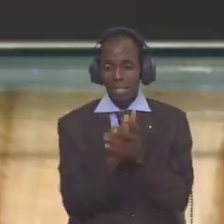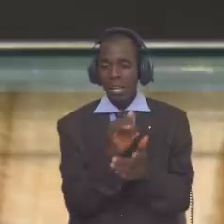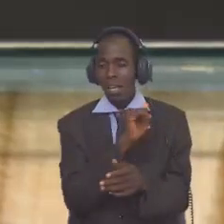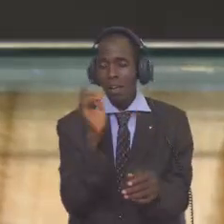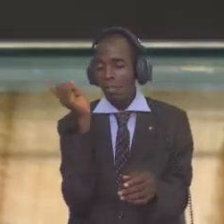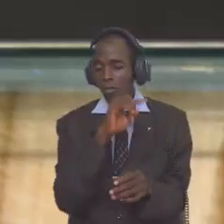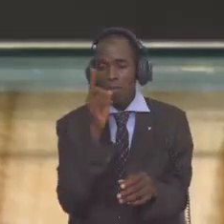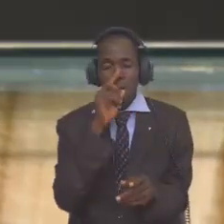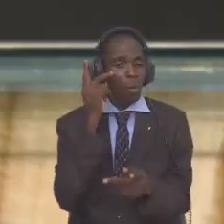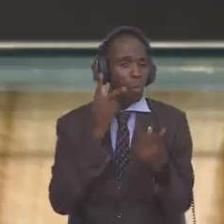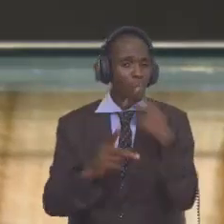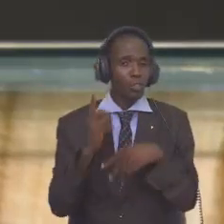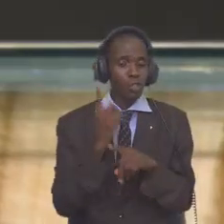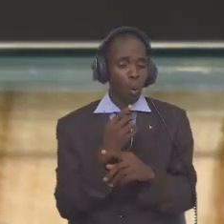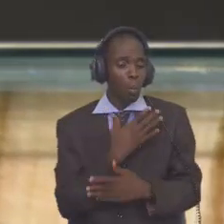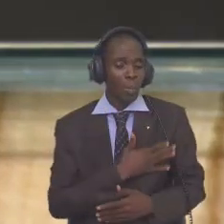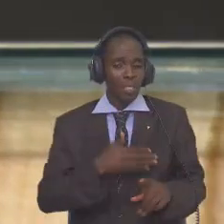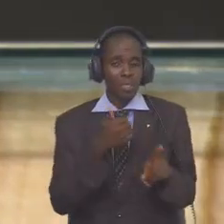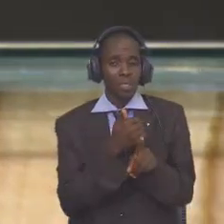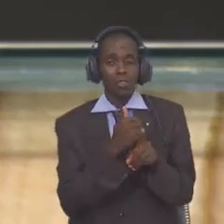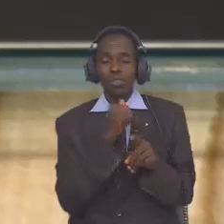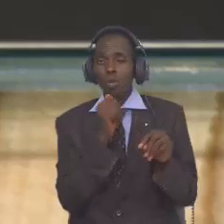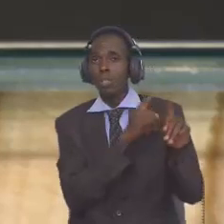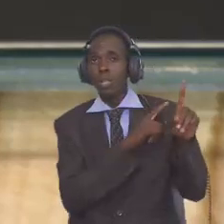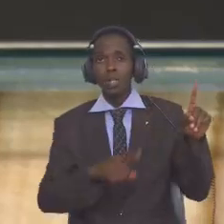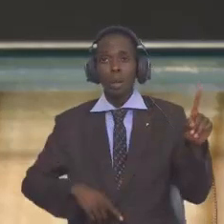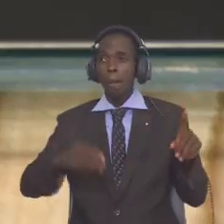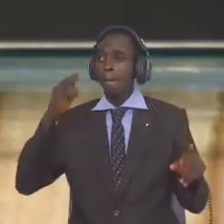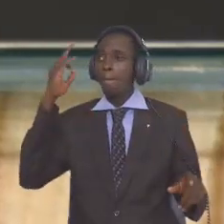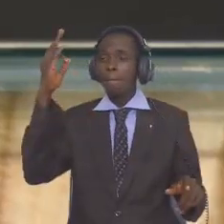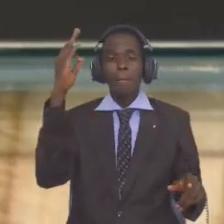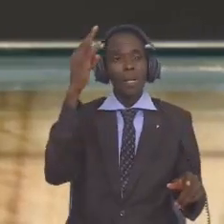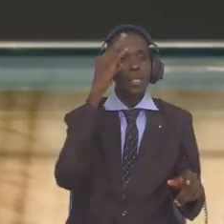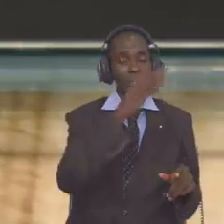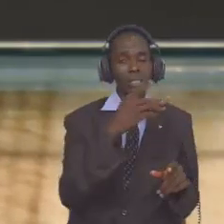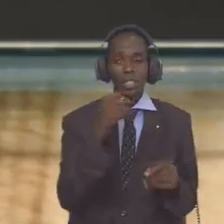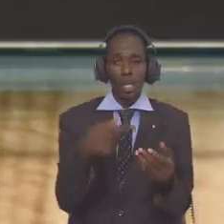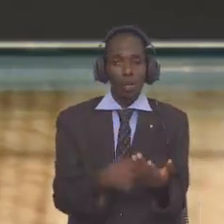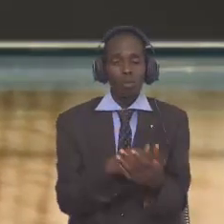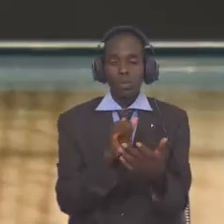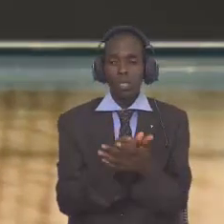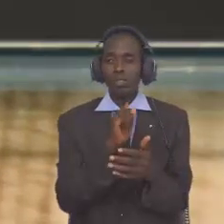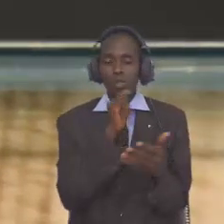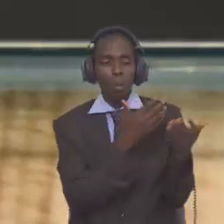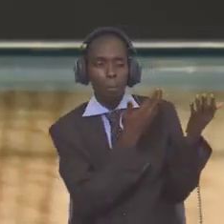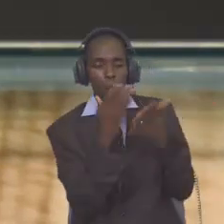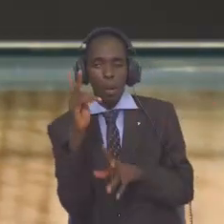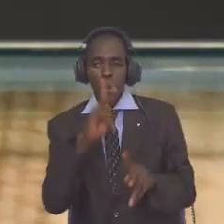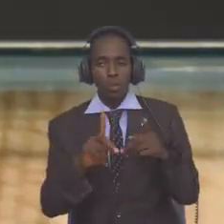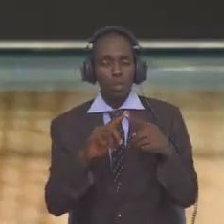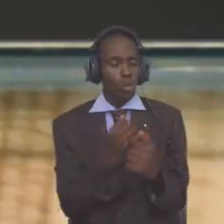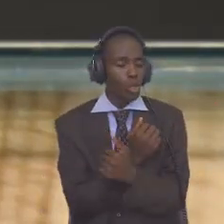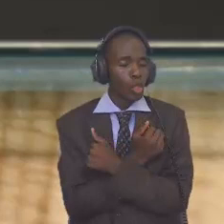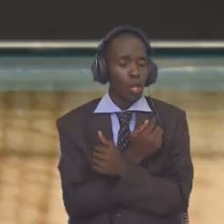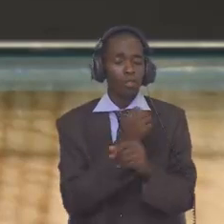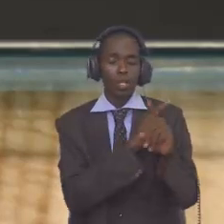himself, and is not pleasing the Lord, is preaching a gospel that doesn't make people to love the Lord with all their